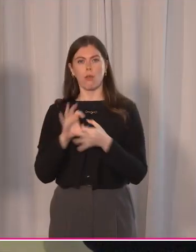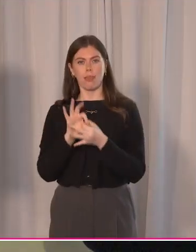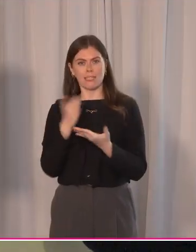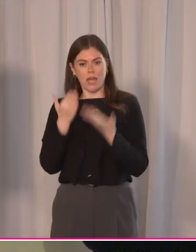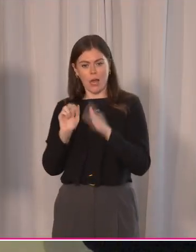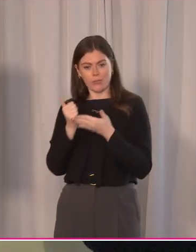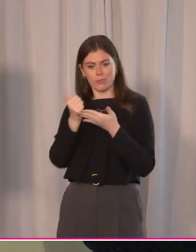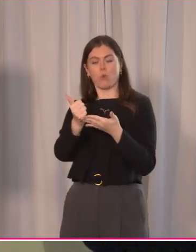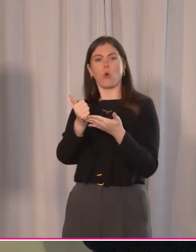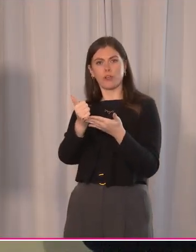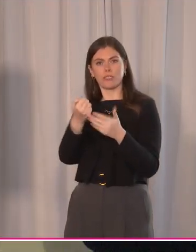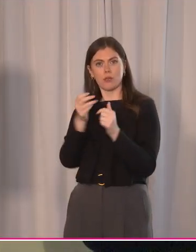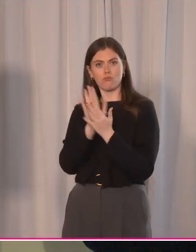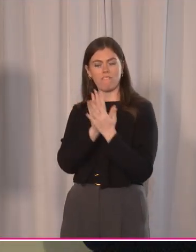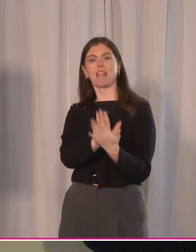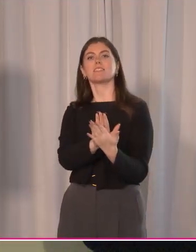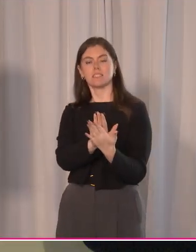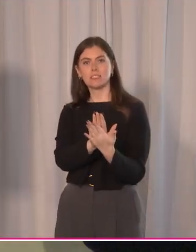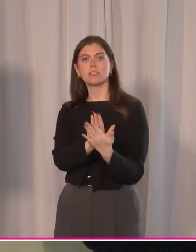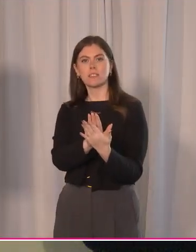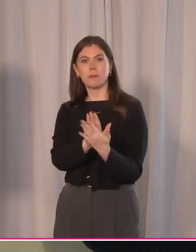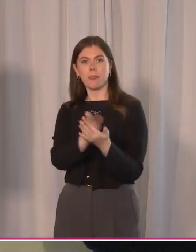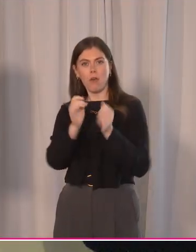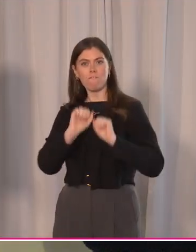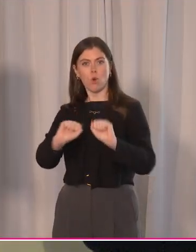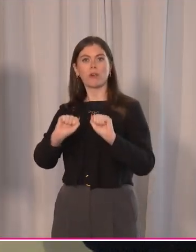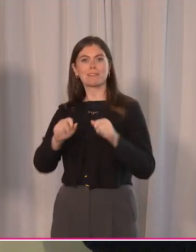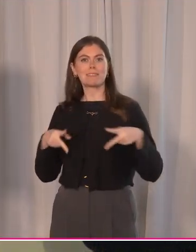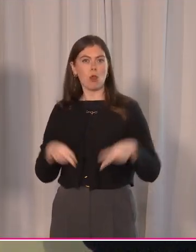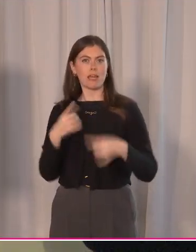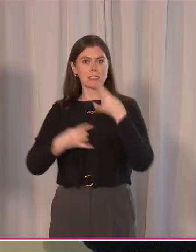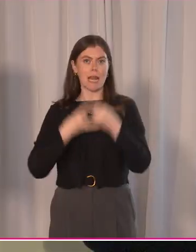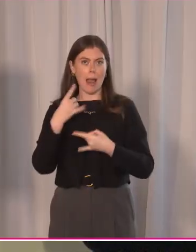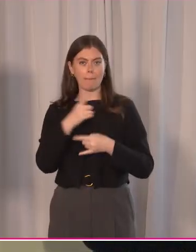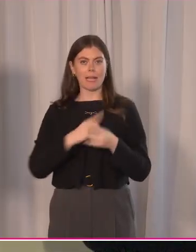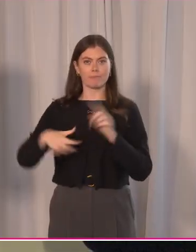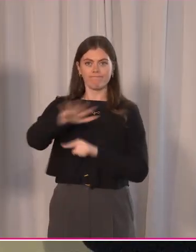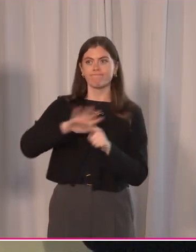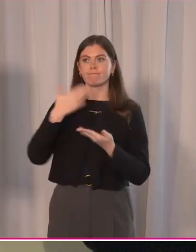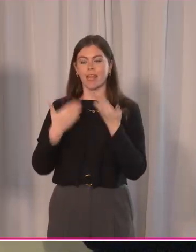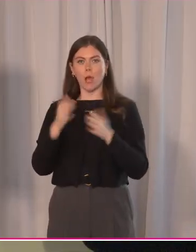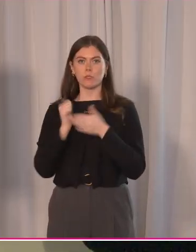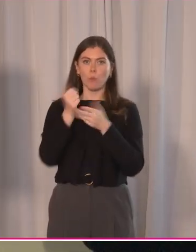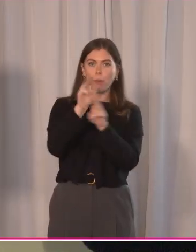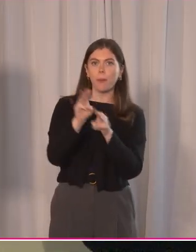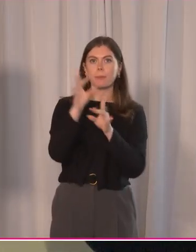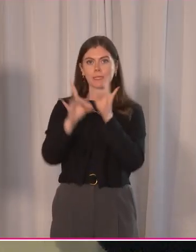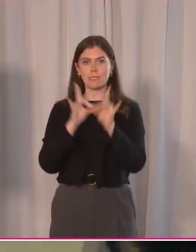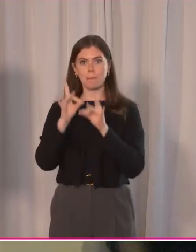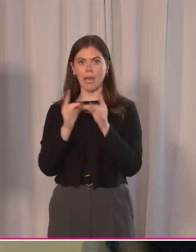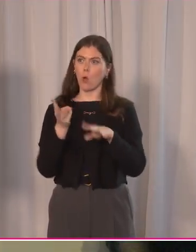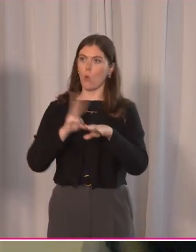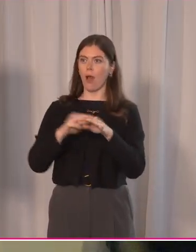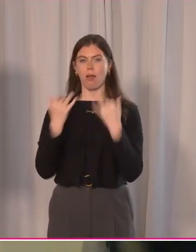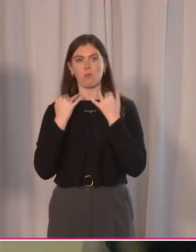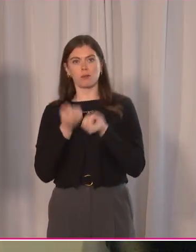support sanctions to prevent forced sterilisation happening, and to support people to be to make informed choice